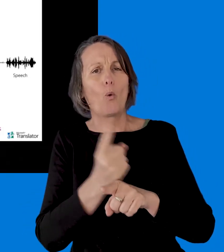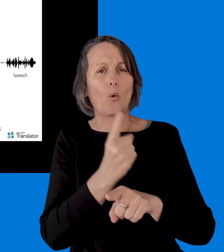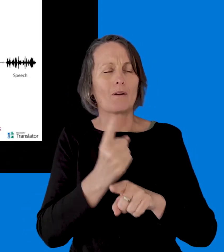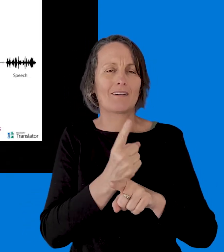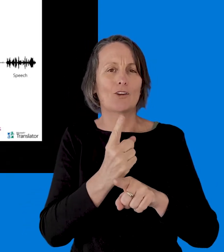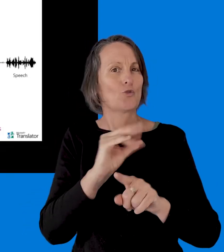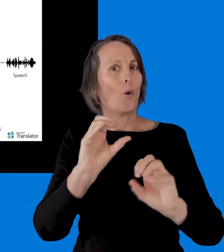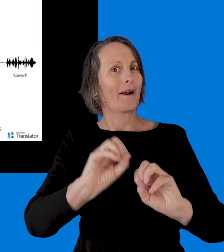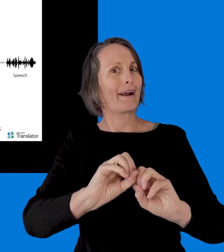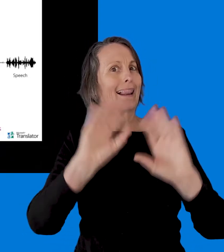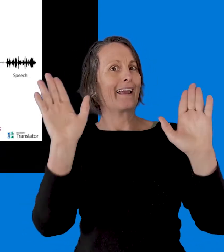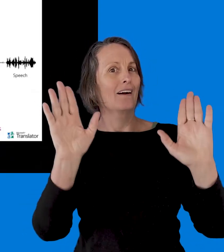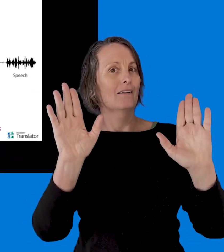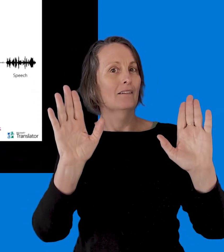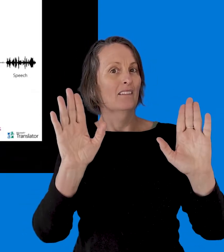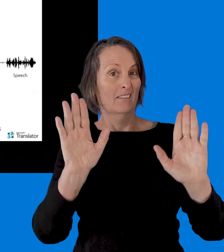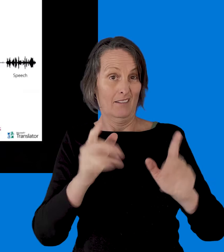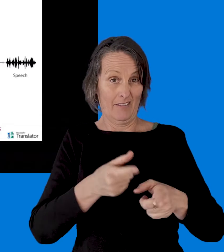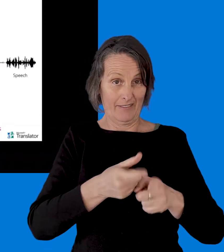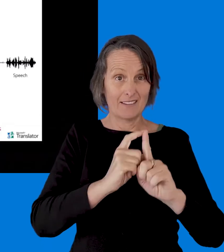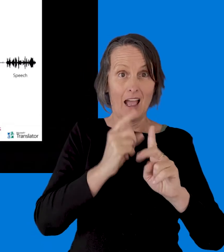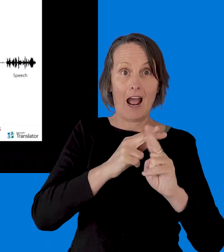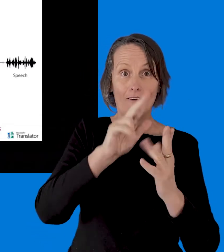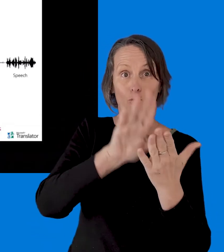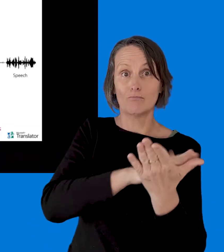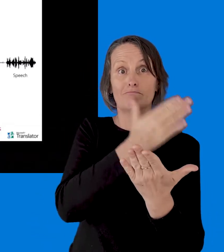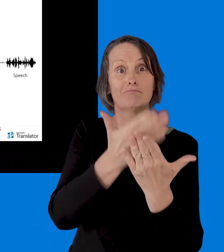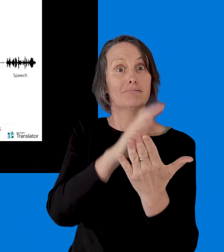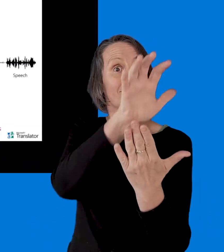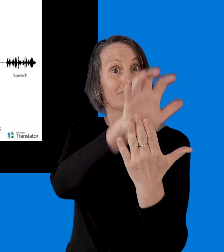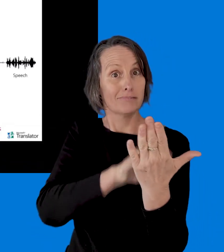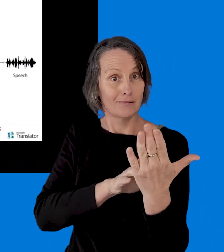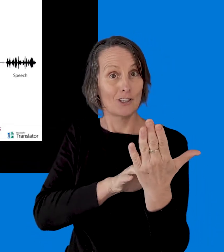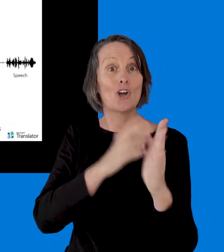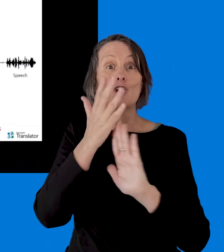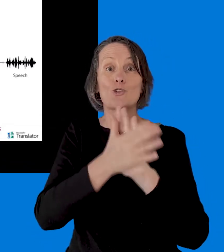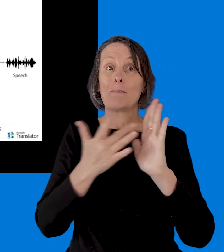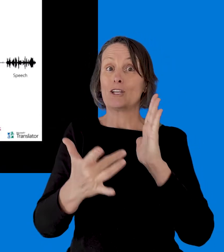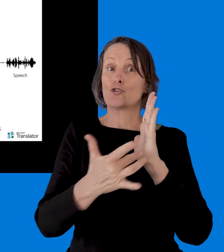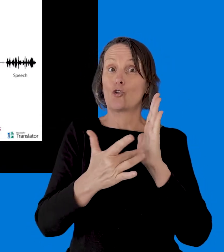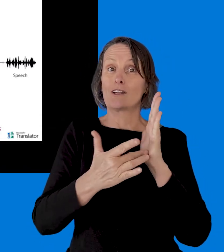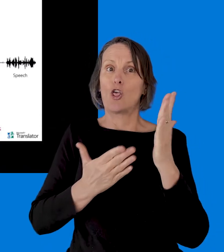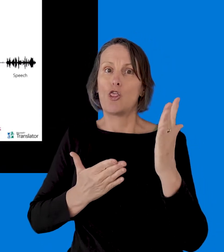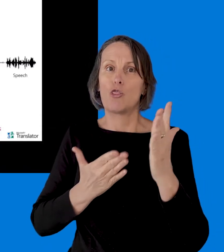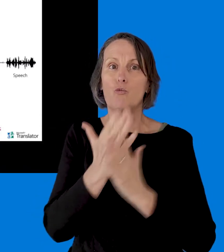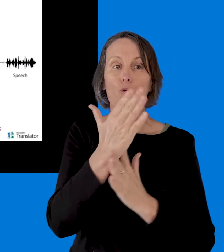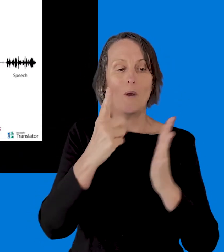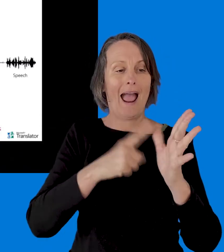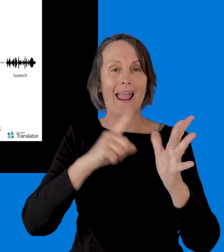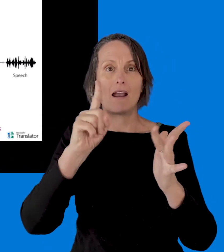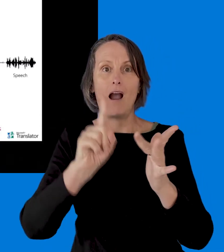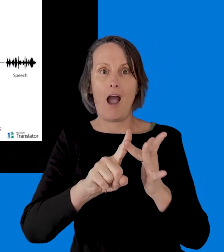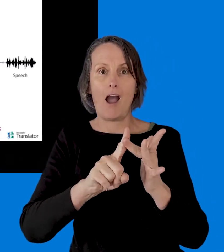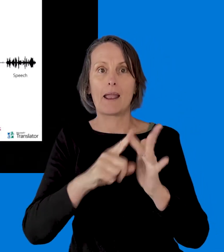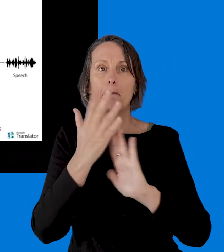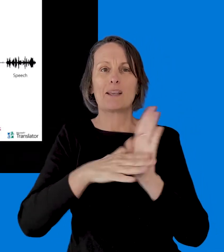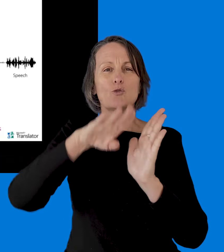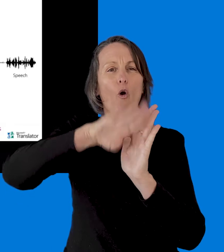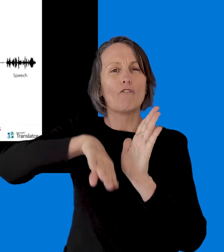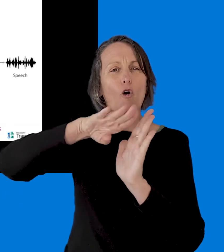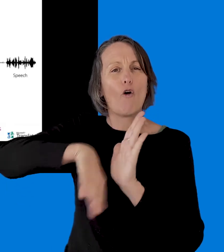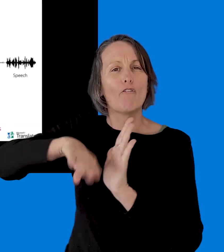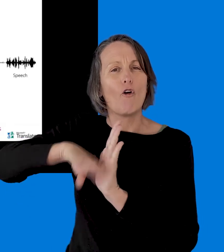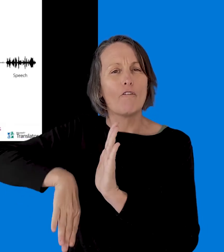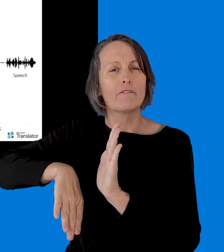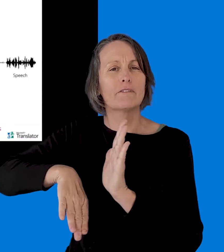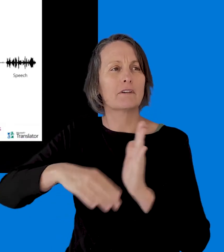that. That's actually difficult to read in transcripts. So we run an AI over that